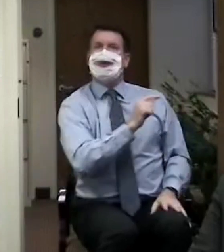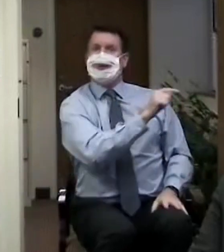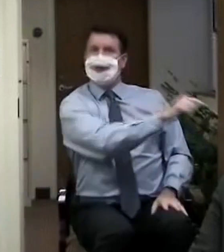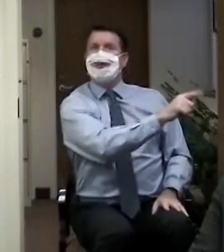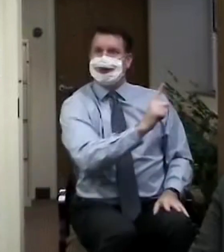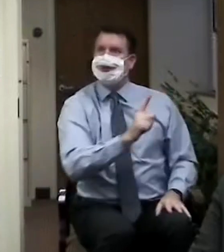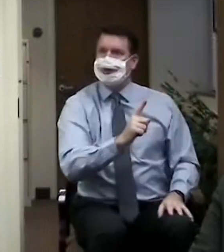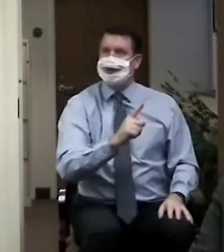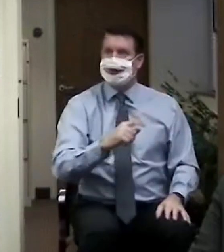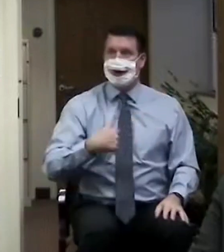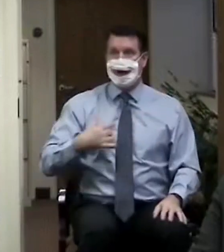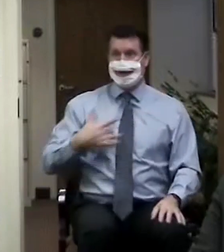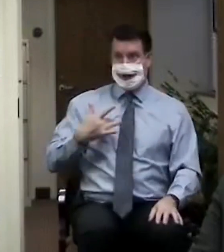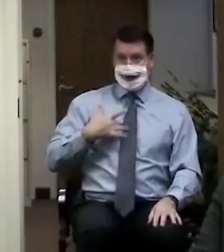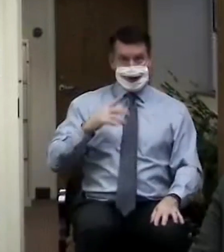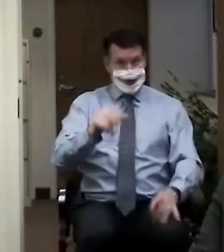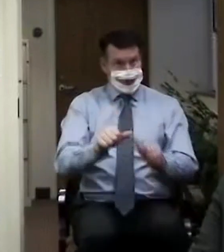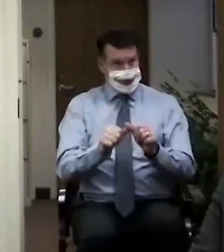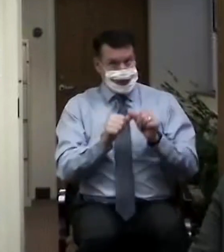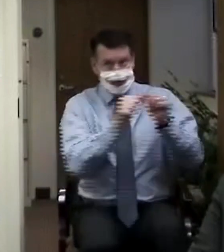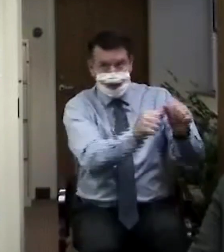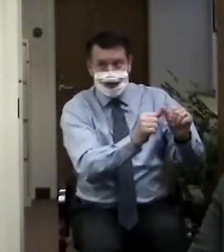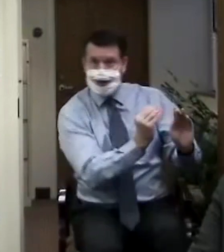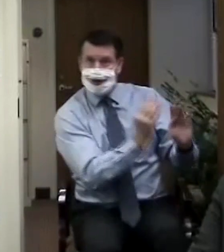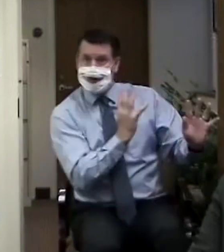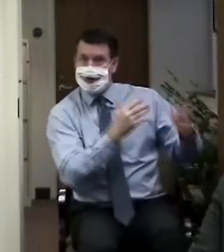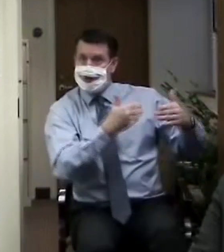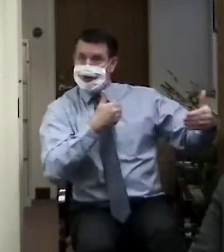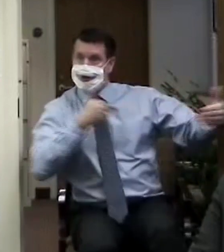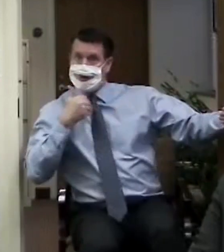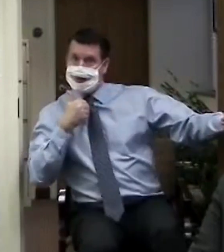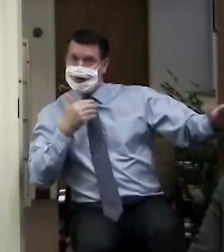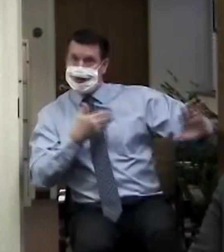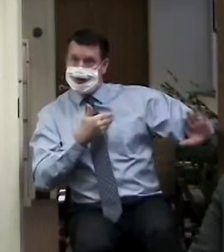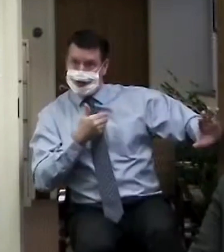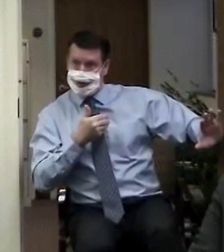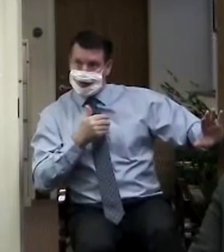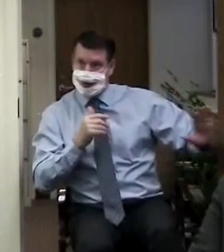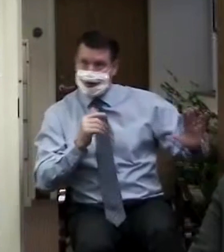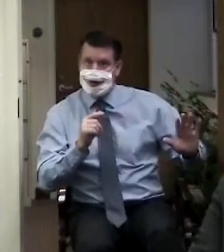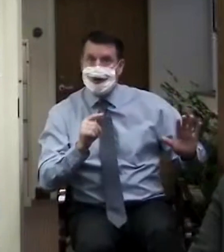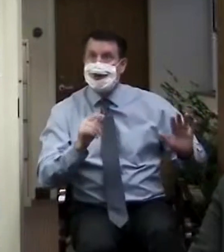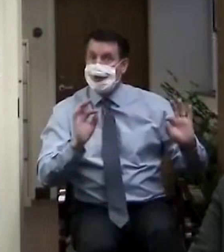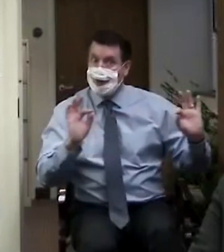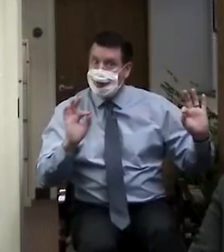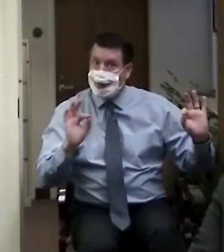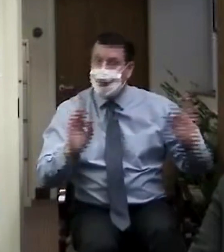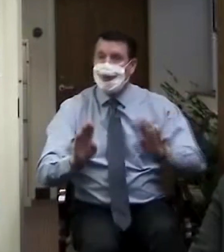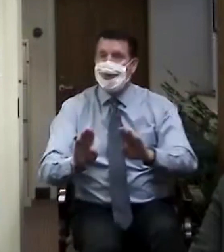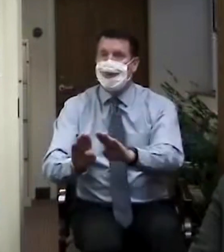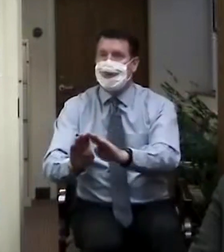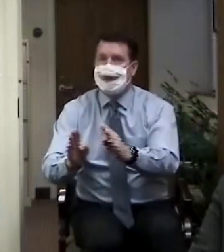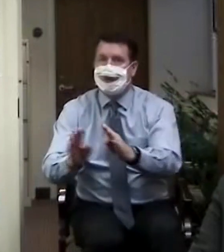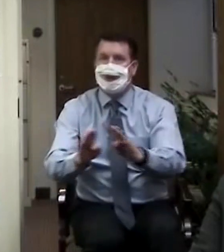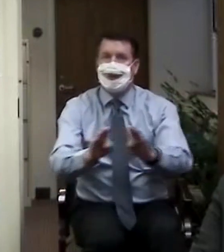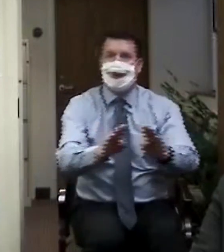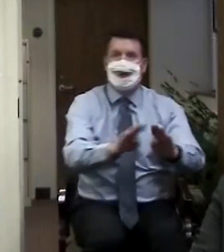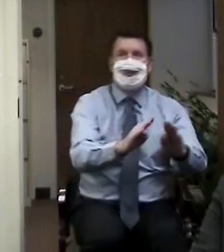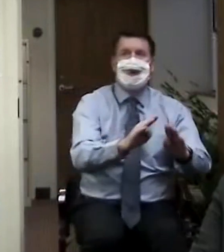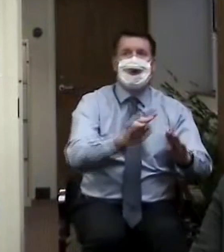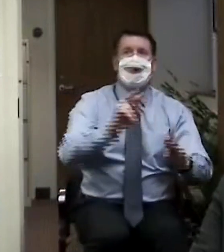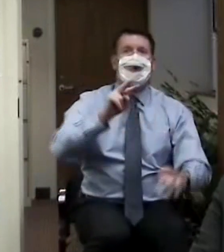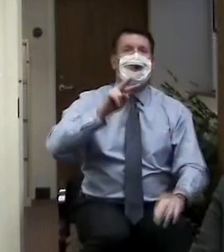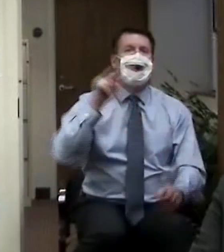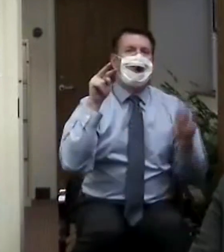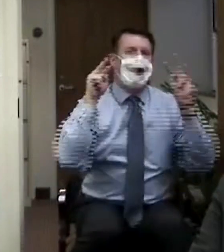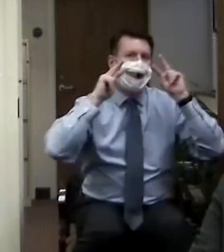answer the question that you just asked. We follow very closely the number of cases. We follow very closely the number